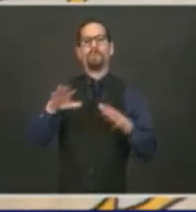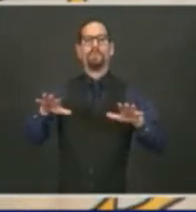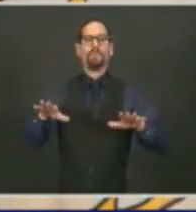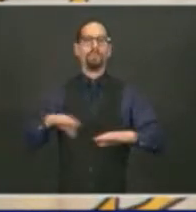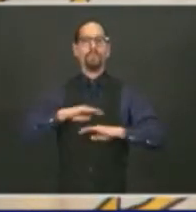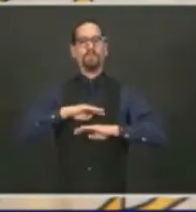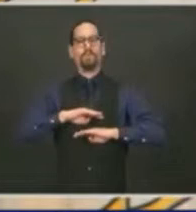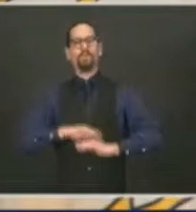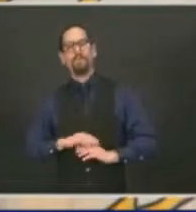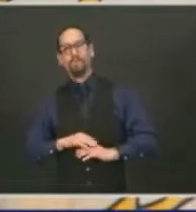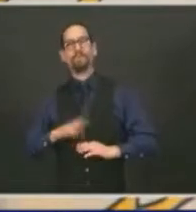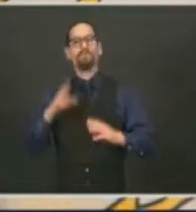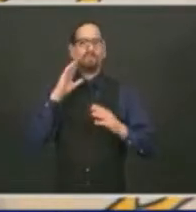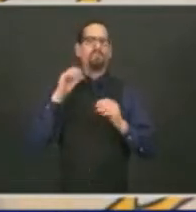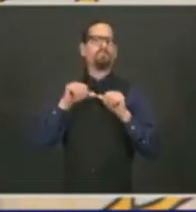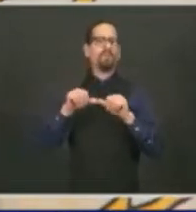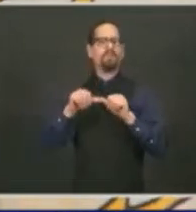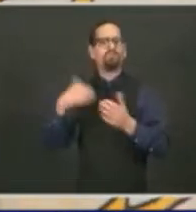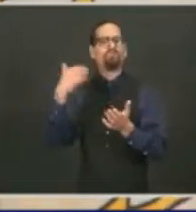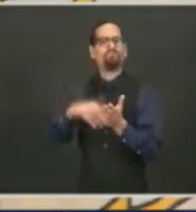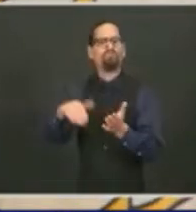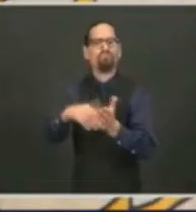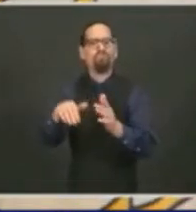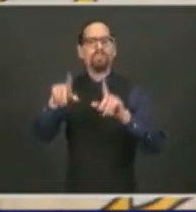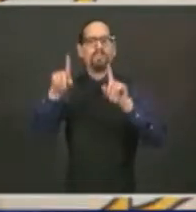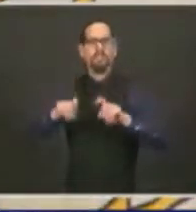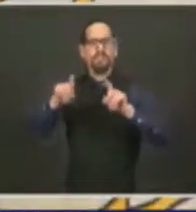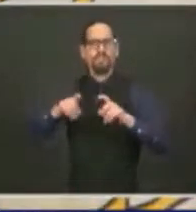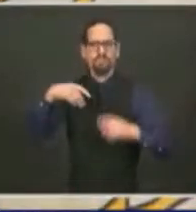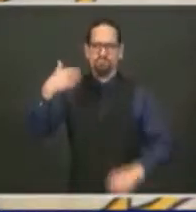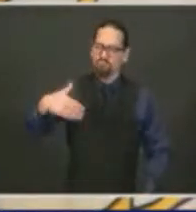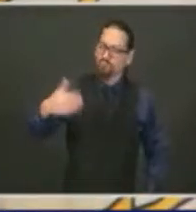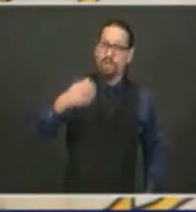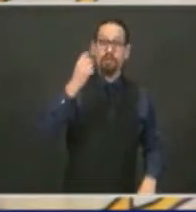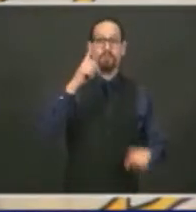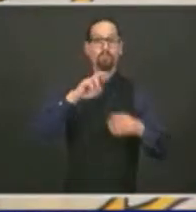site, rapid results, much more widespread.